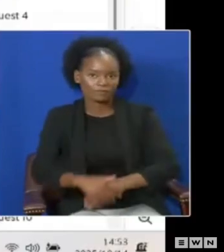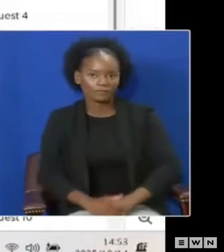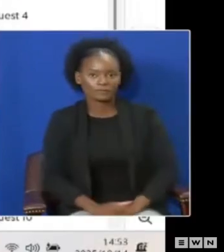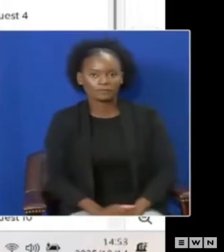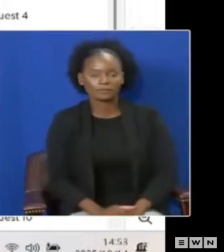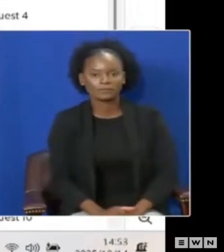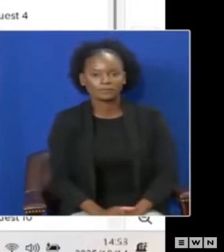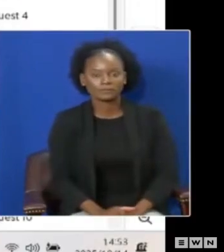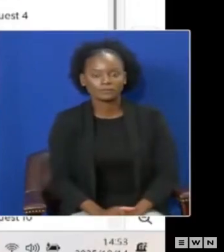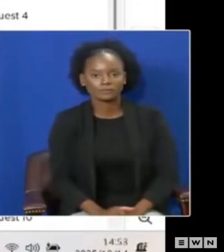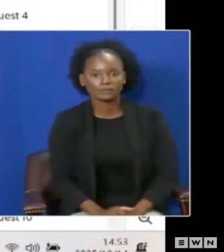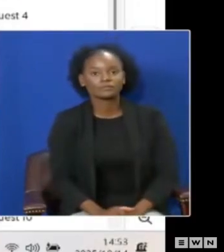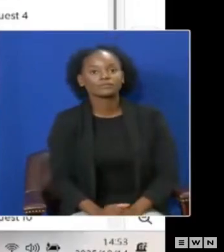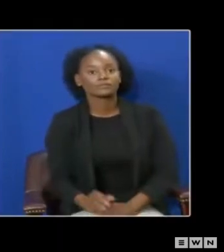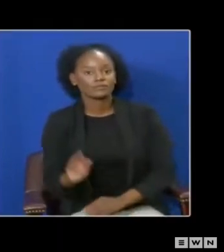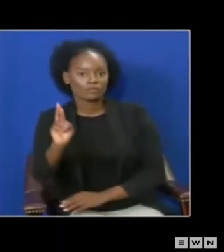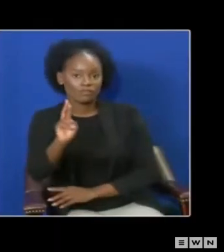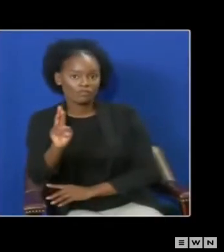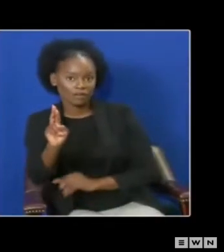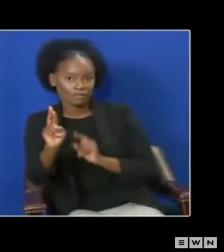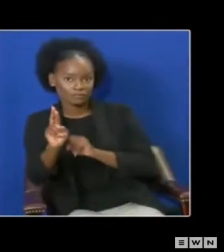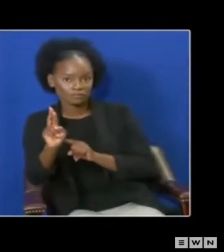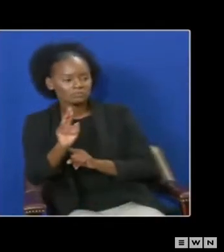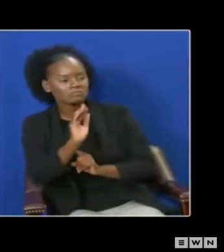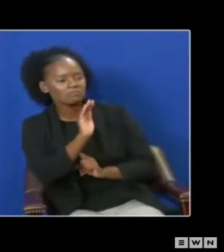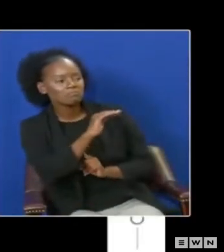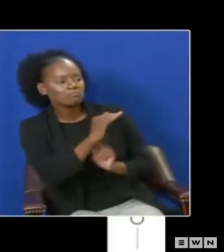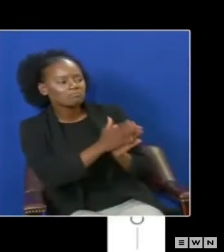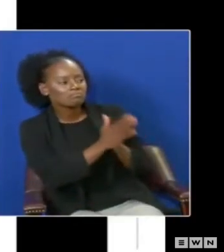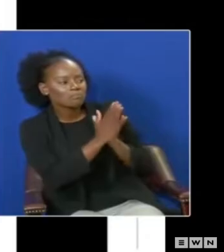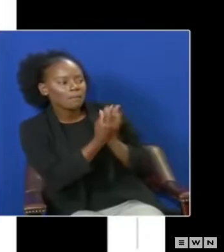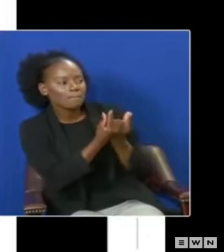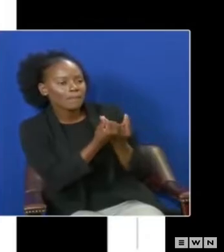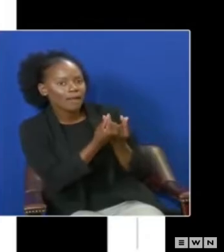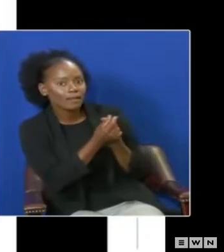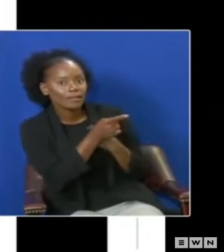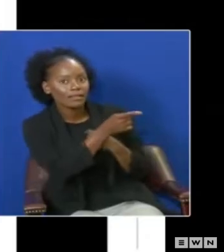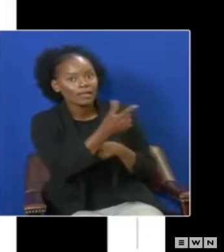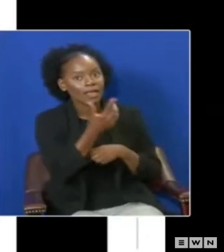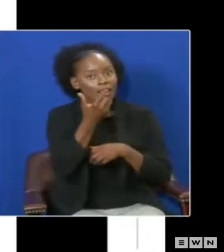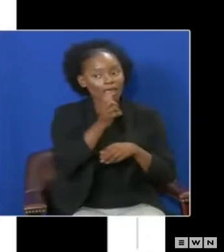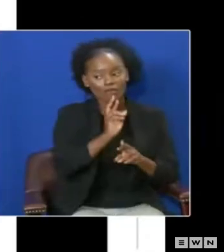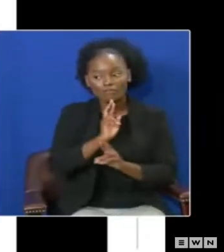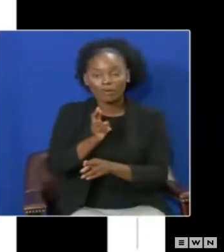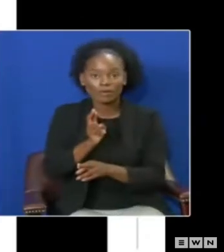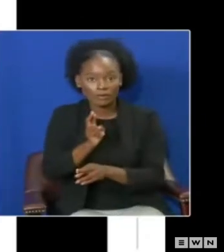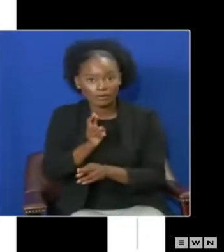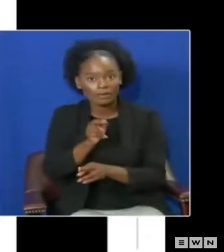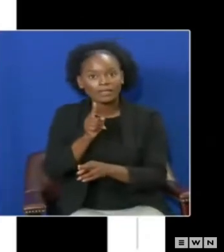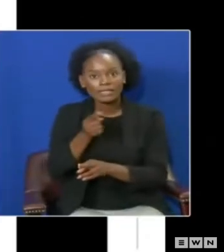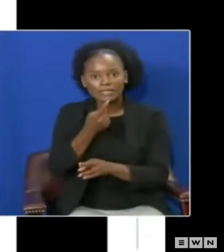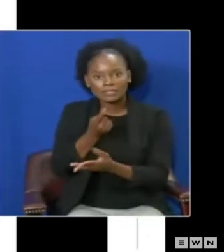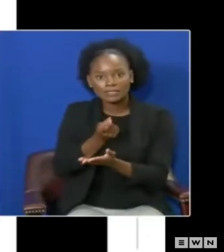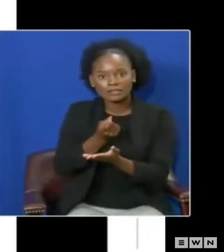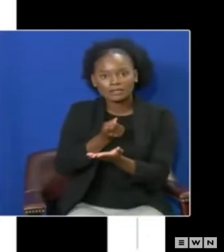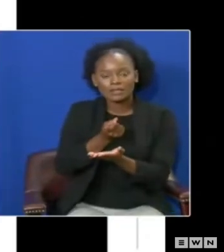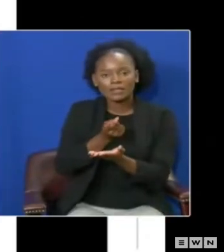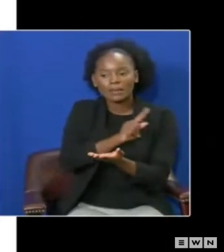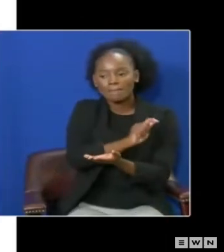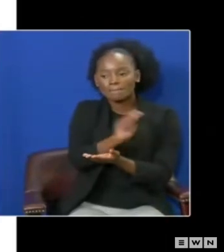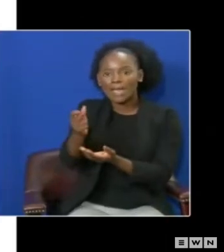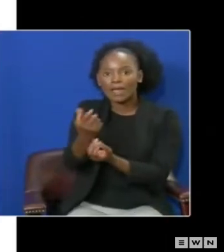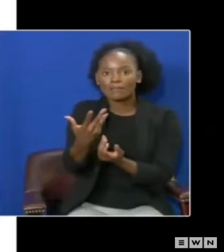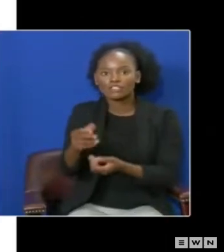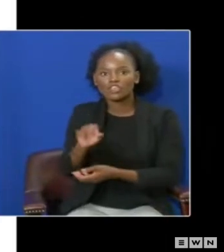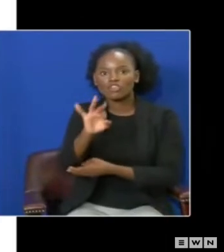And Mr. Rafadi requests money, and in response, Mr. Matlala indicates he sent 3,000 rand.